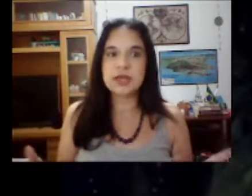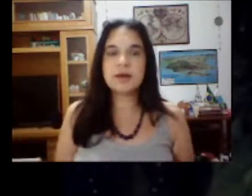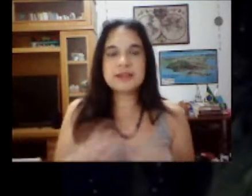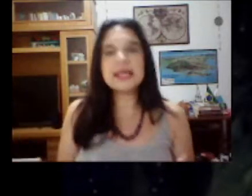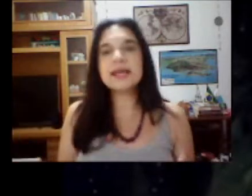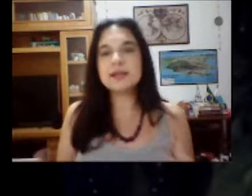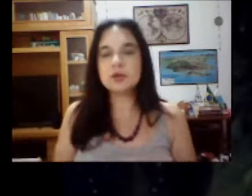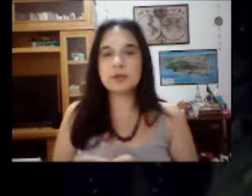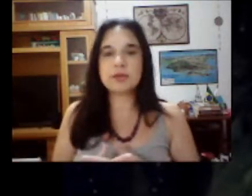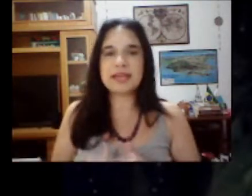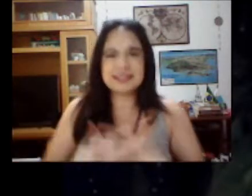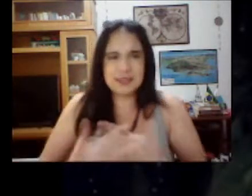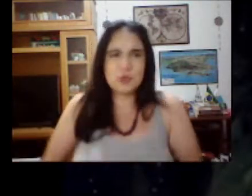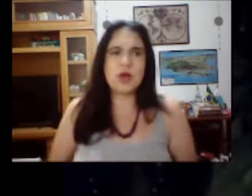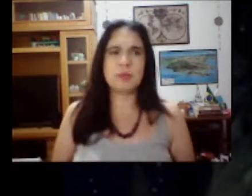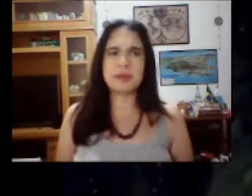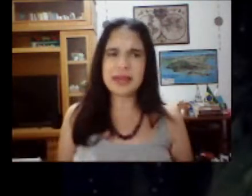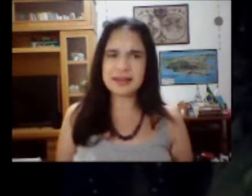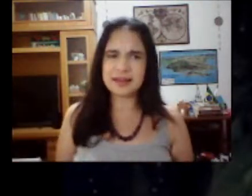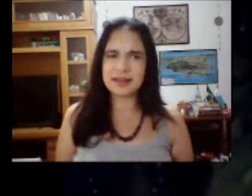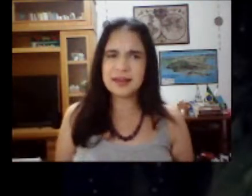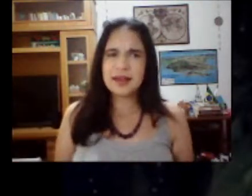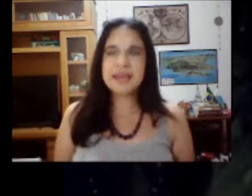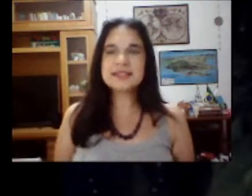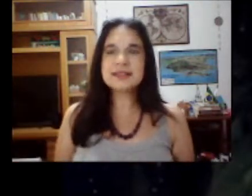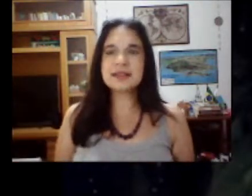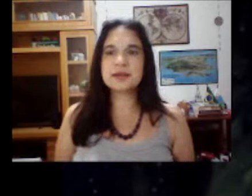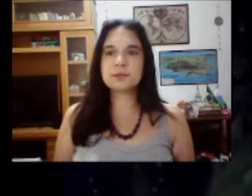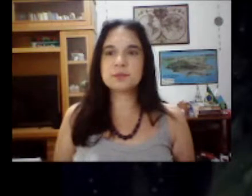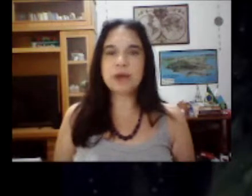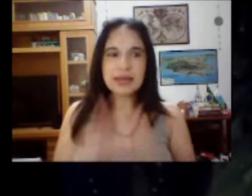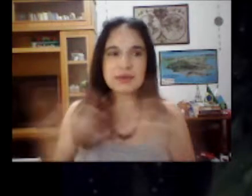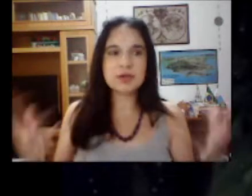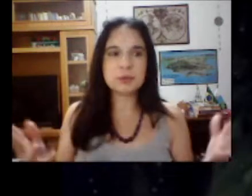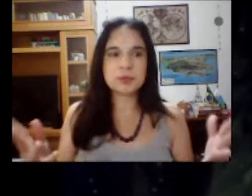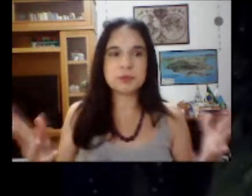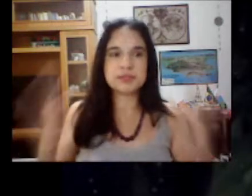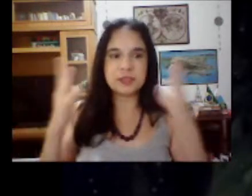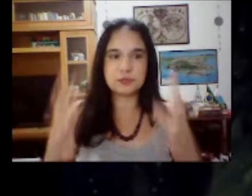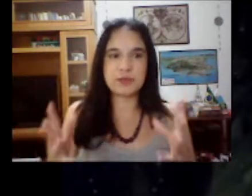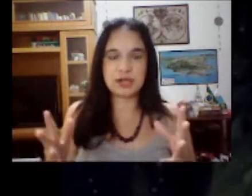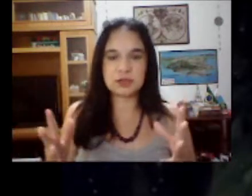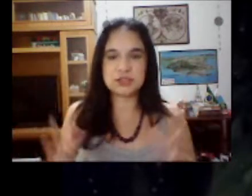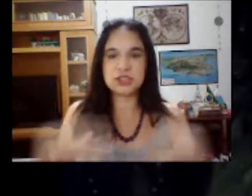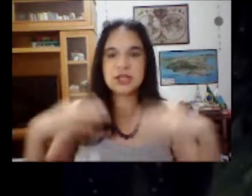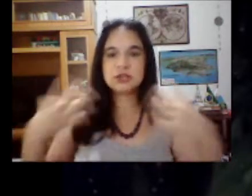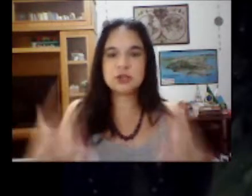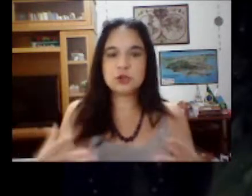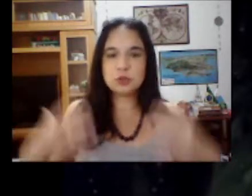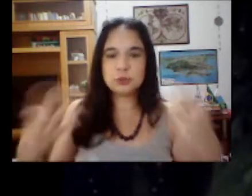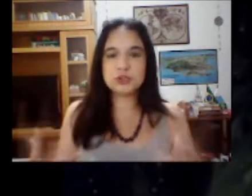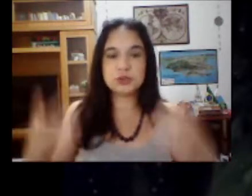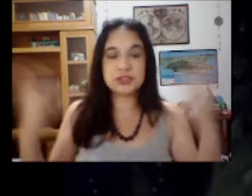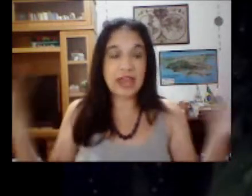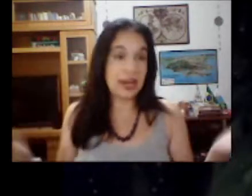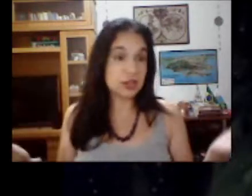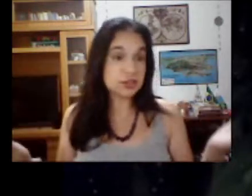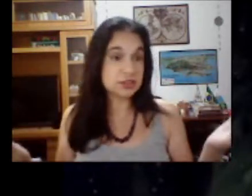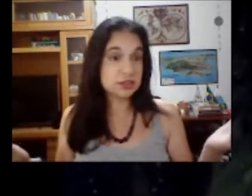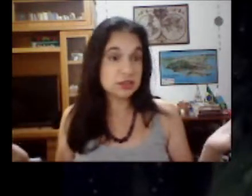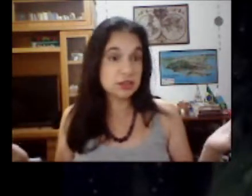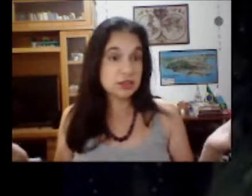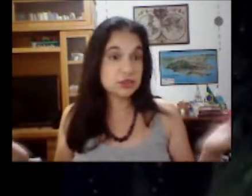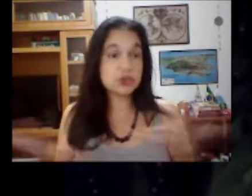assumed. But then you might be asking, well, but Amanda, isn't the primary purpose of marriage to produce